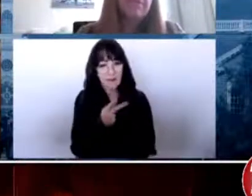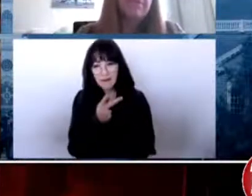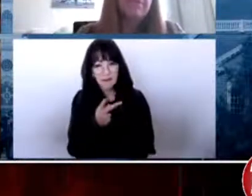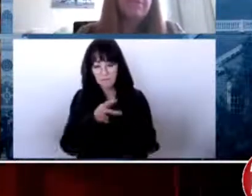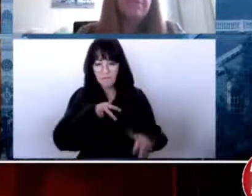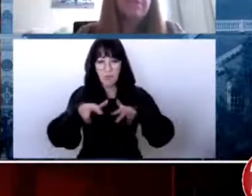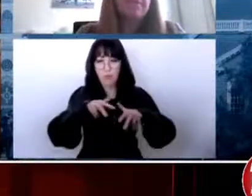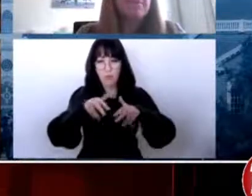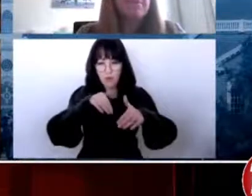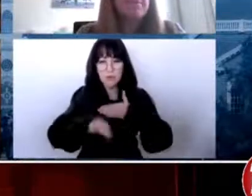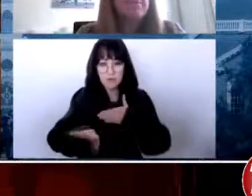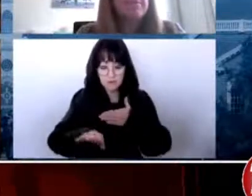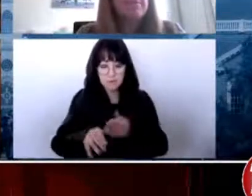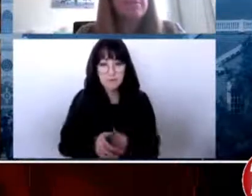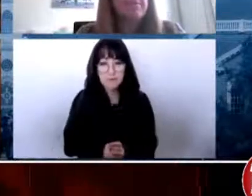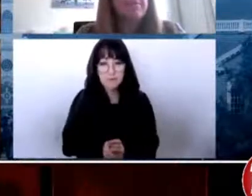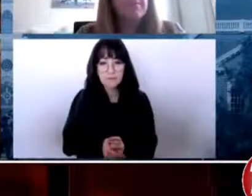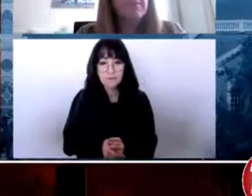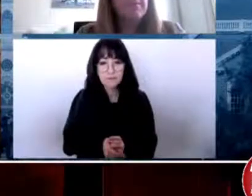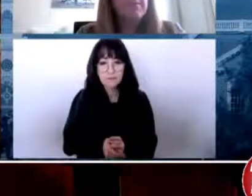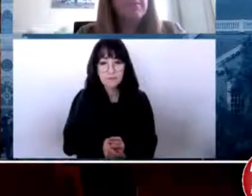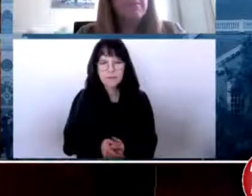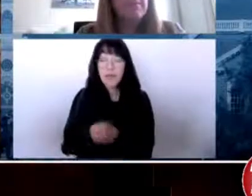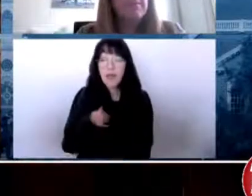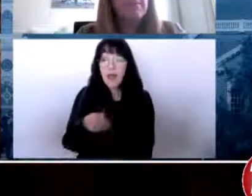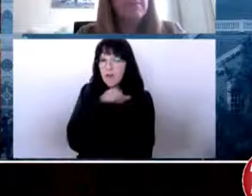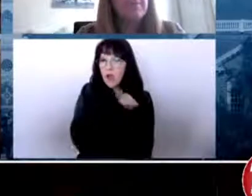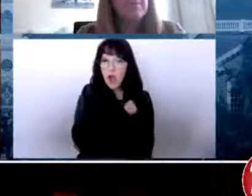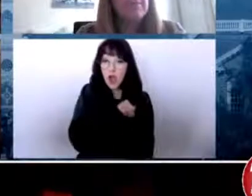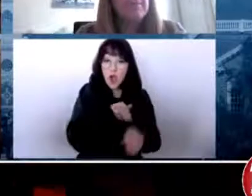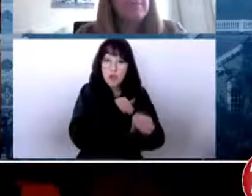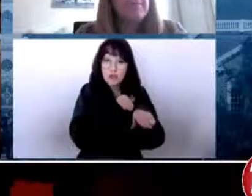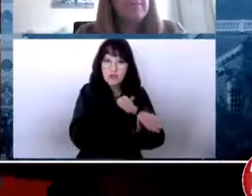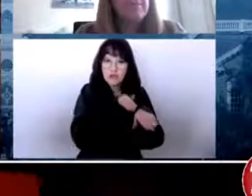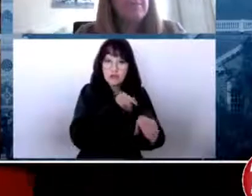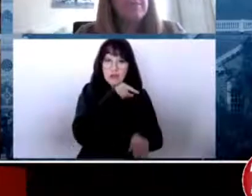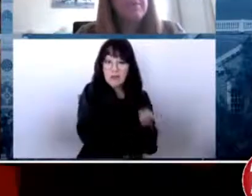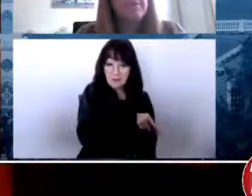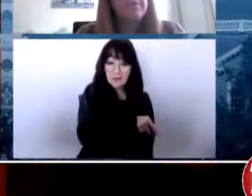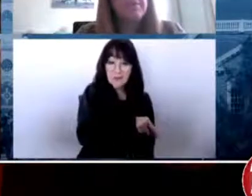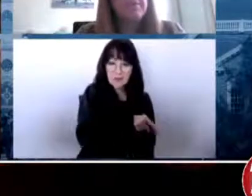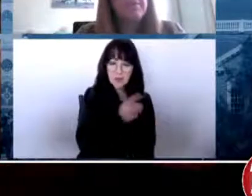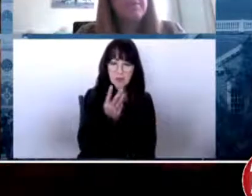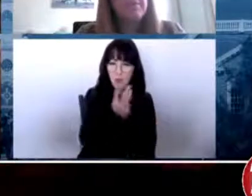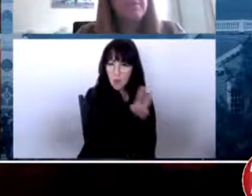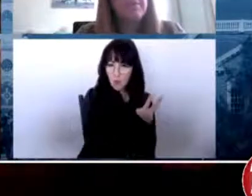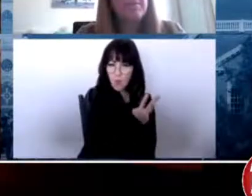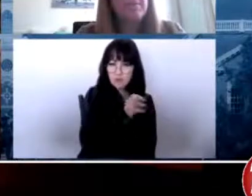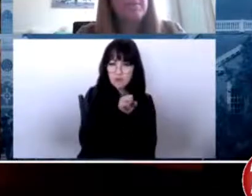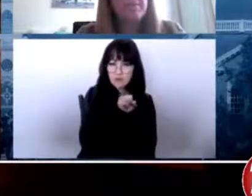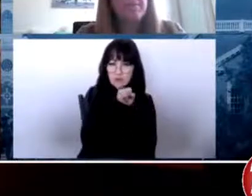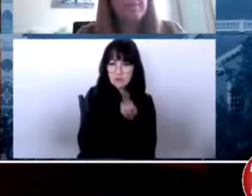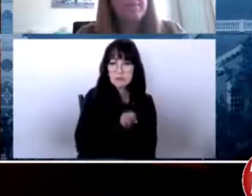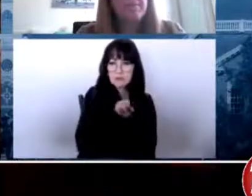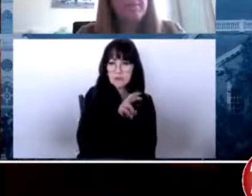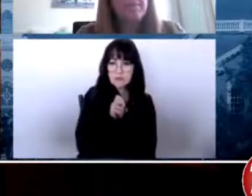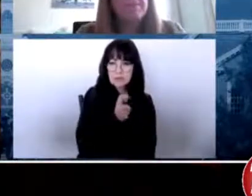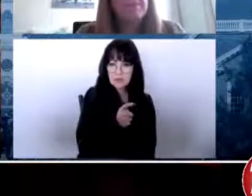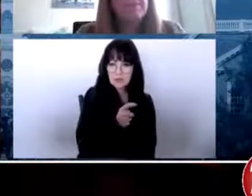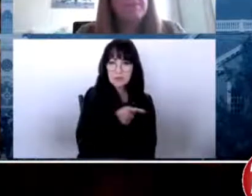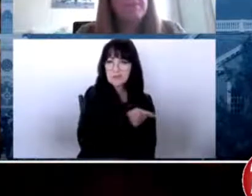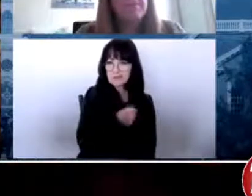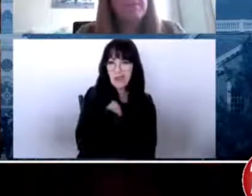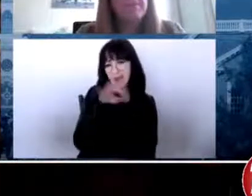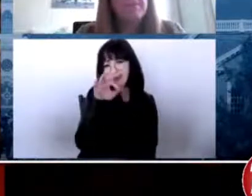believe, Western Sussex County. They did about 900 people. So that we're trying to geographically